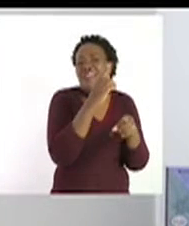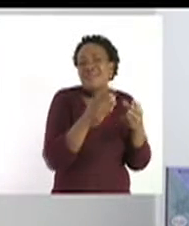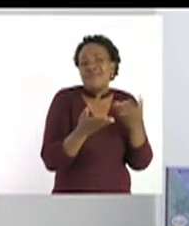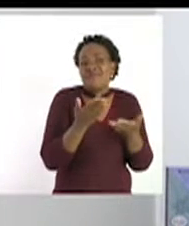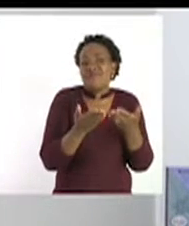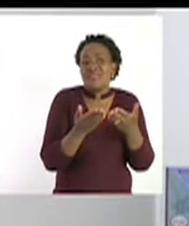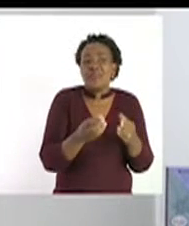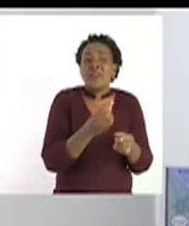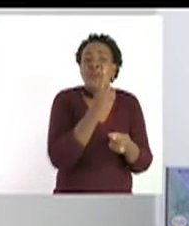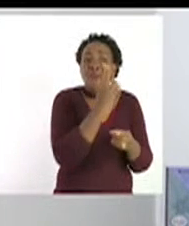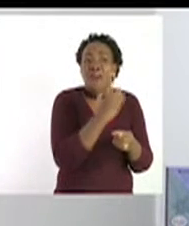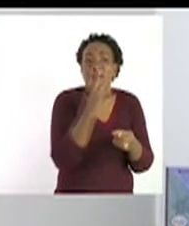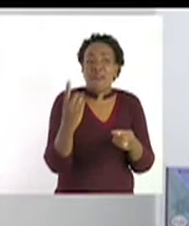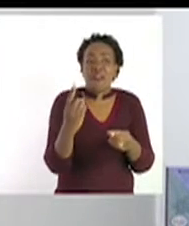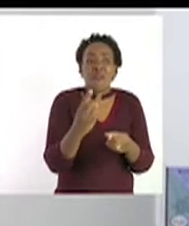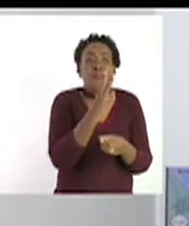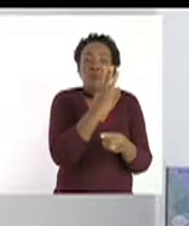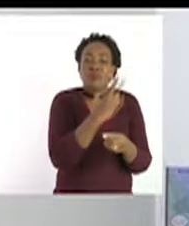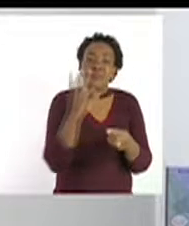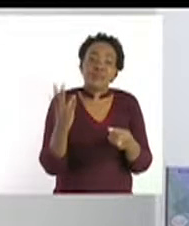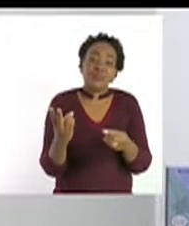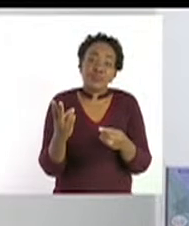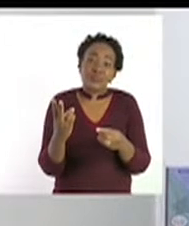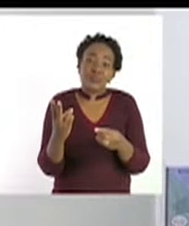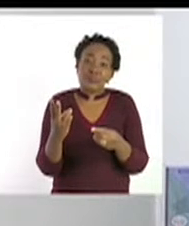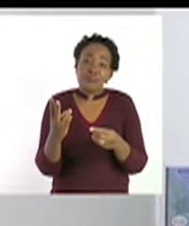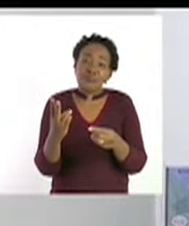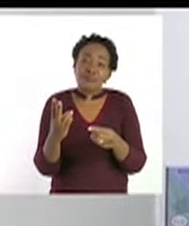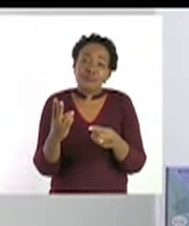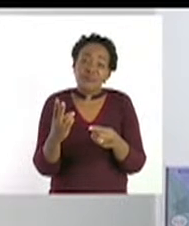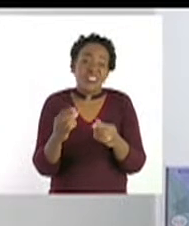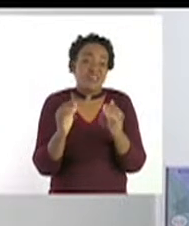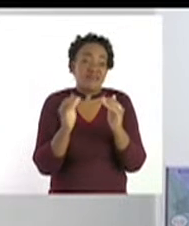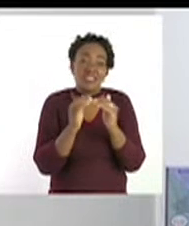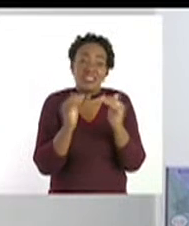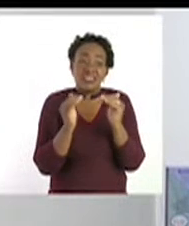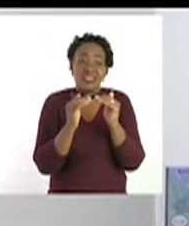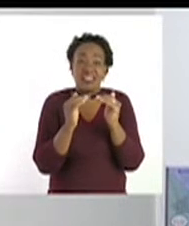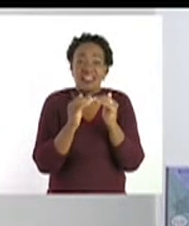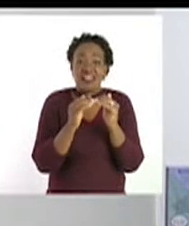or 2-2. If it's a tie,